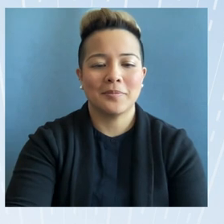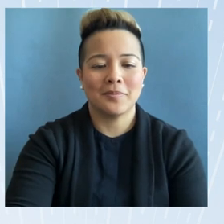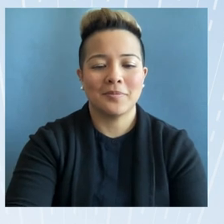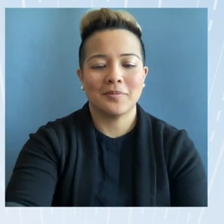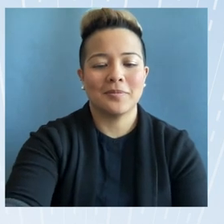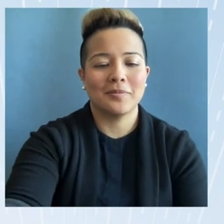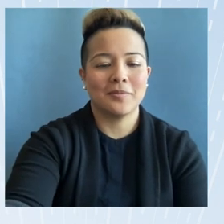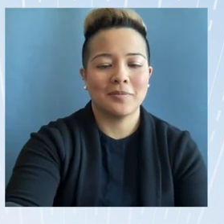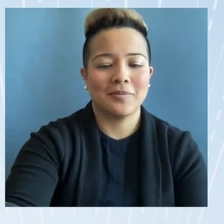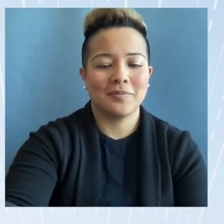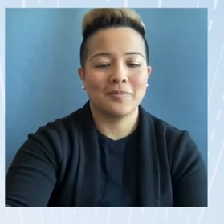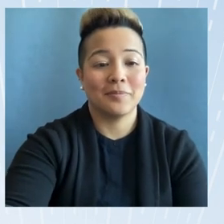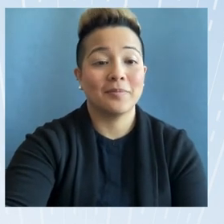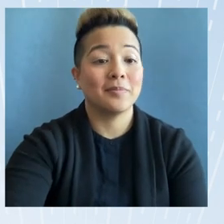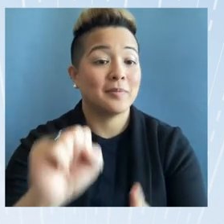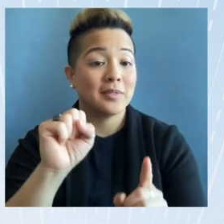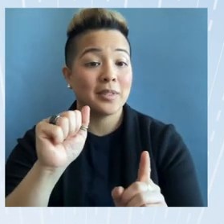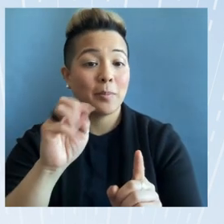Thank you. Smita?